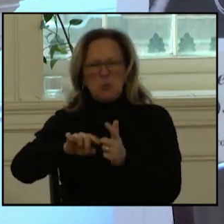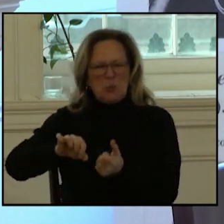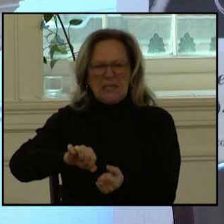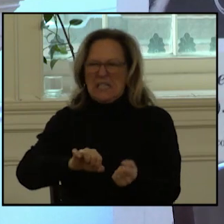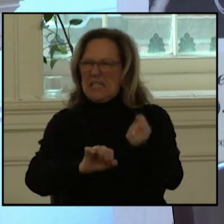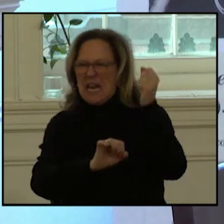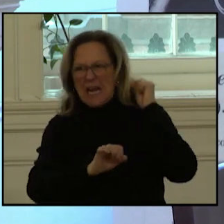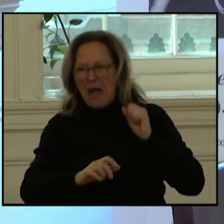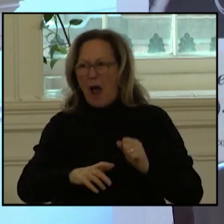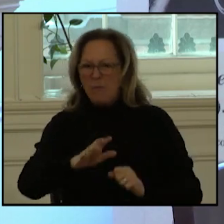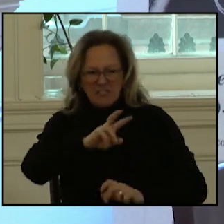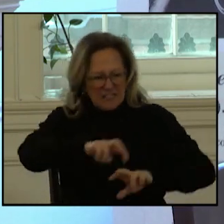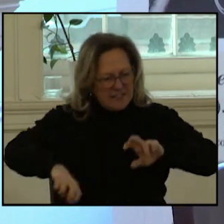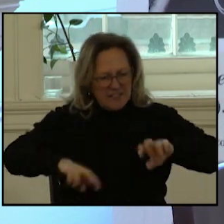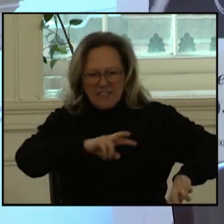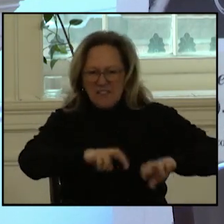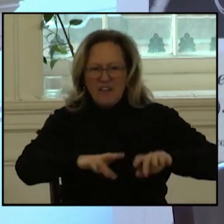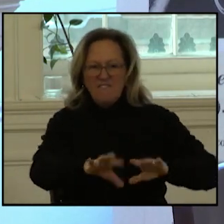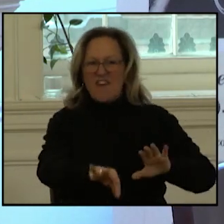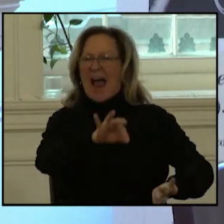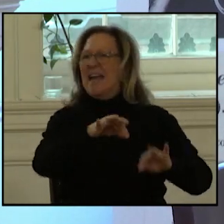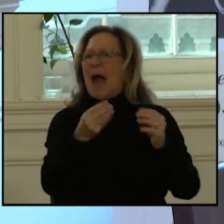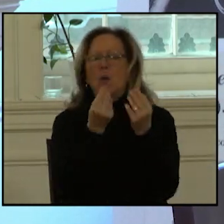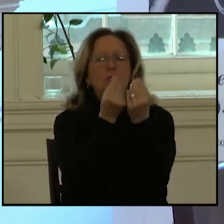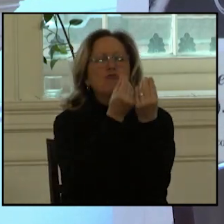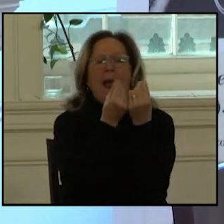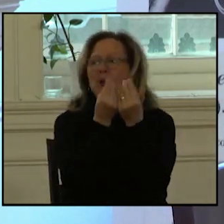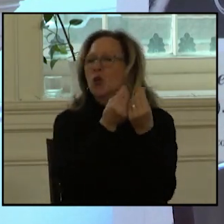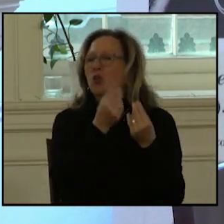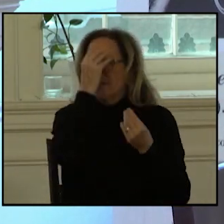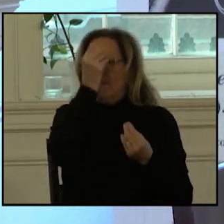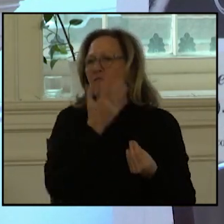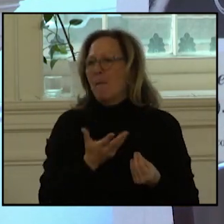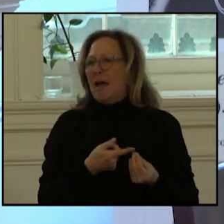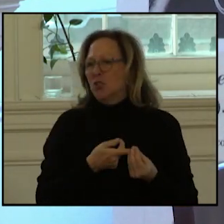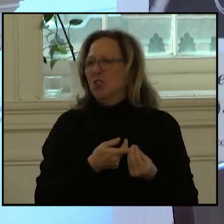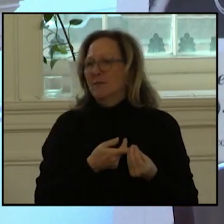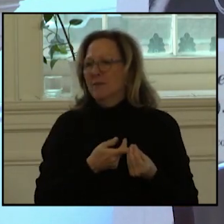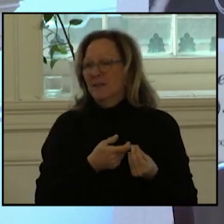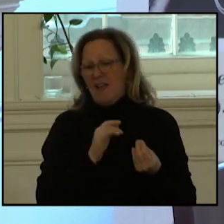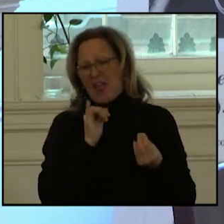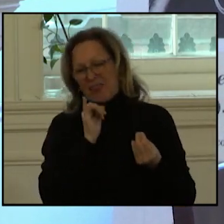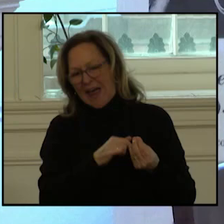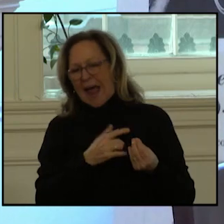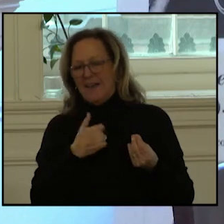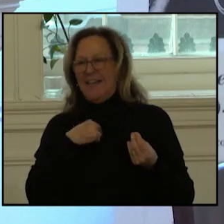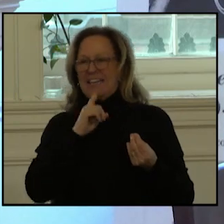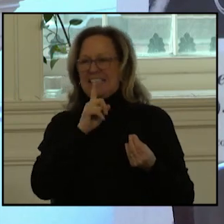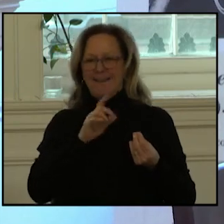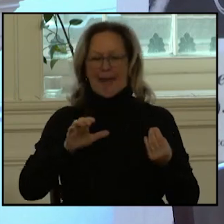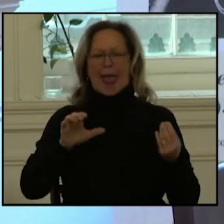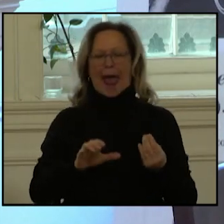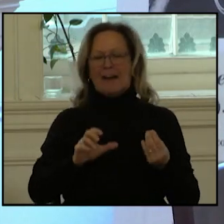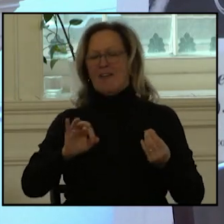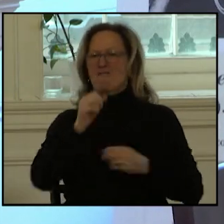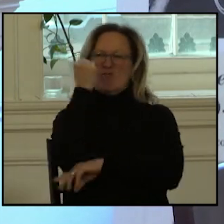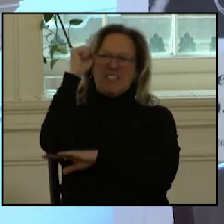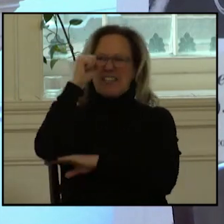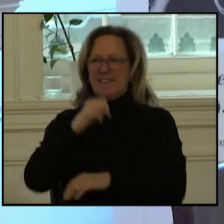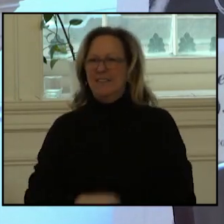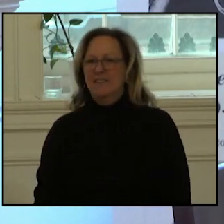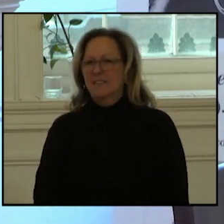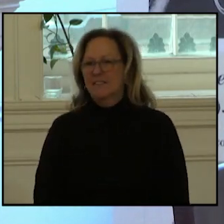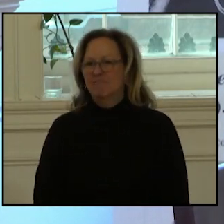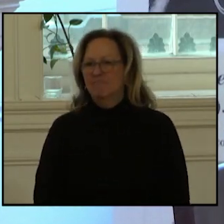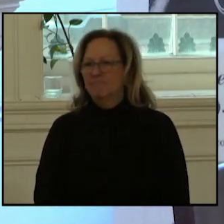find out where there's granulars of information, in and of itself, to me, as an act of resistance. How about